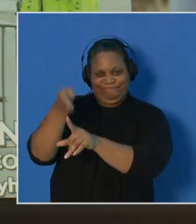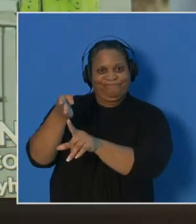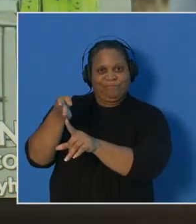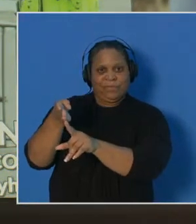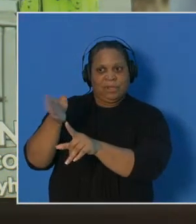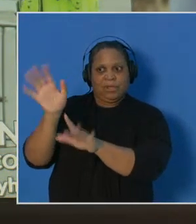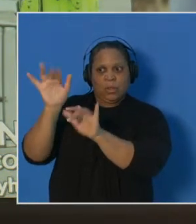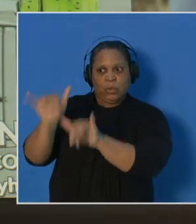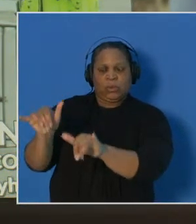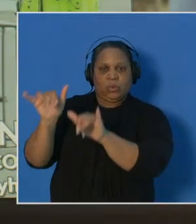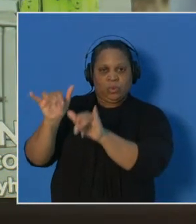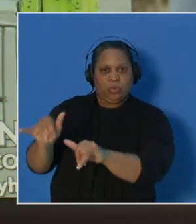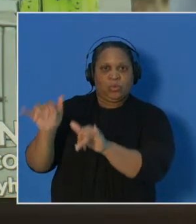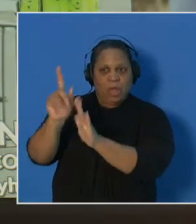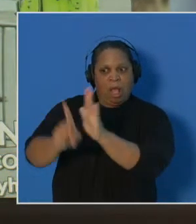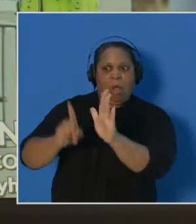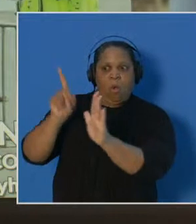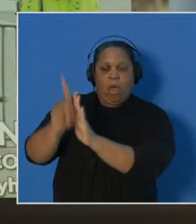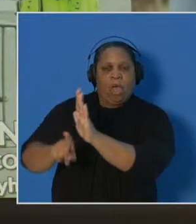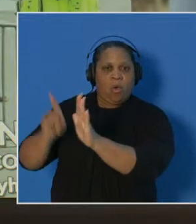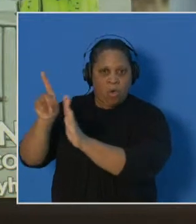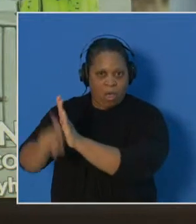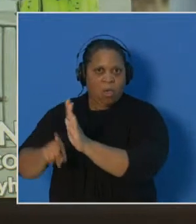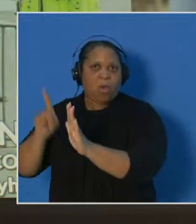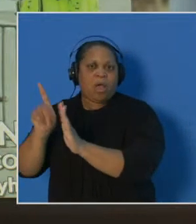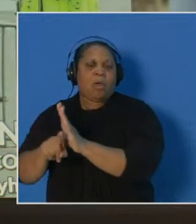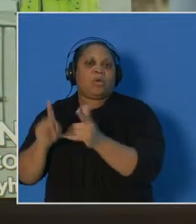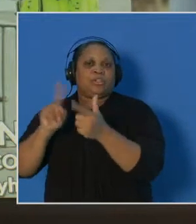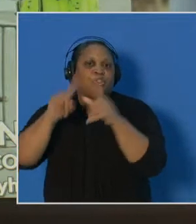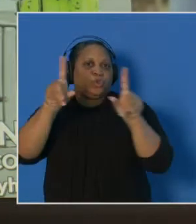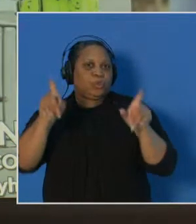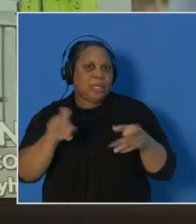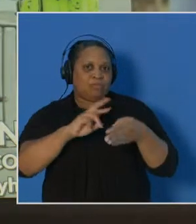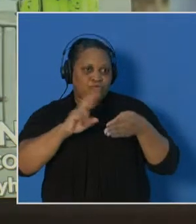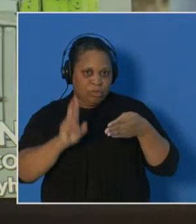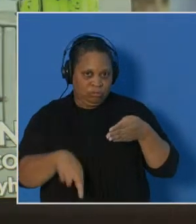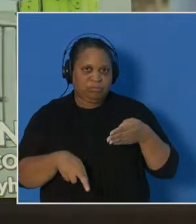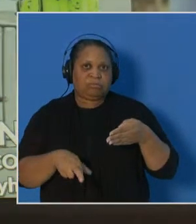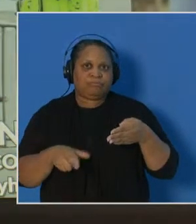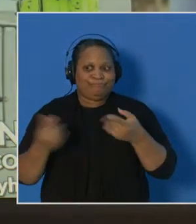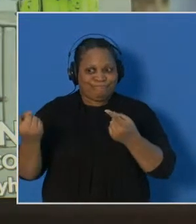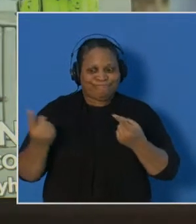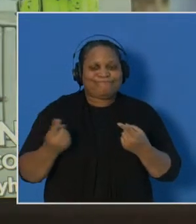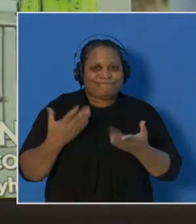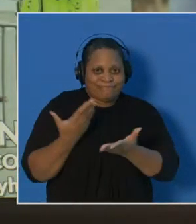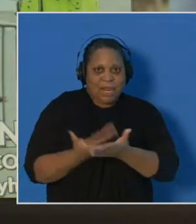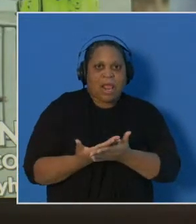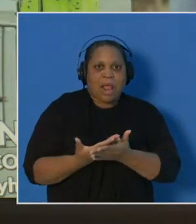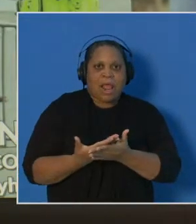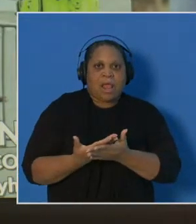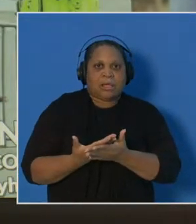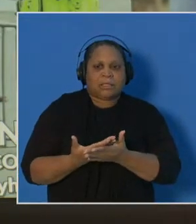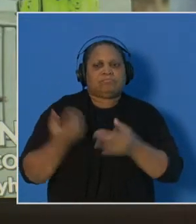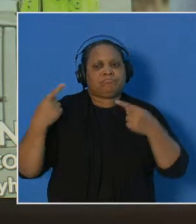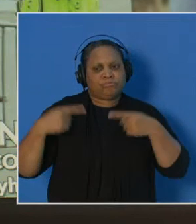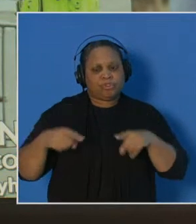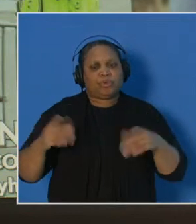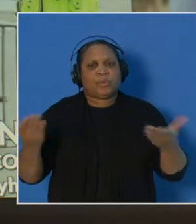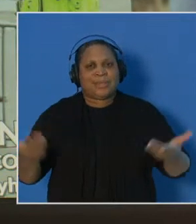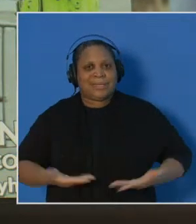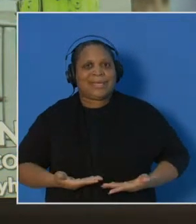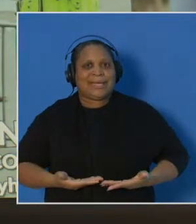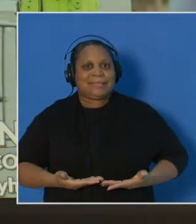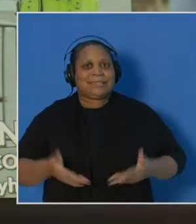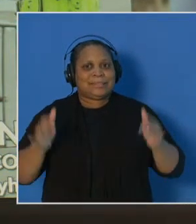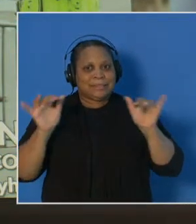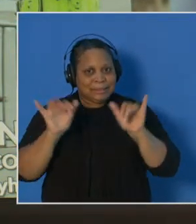quarantined for a matter of hours until the COVID-19 test results are delivered. Throughout a guest stay, their temperature